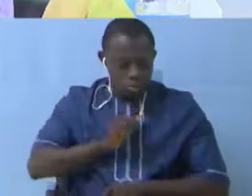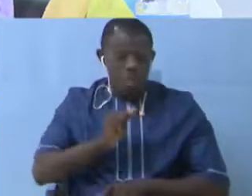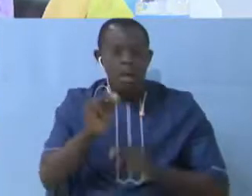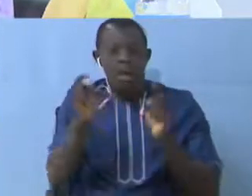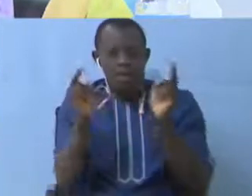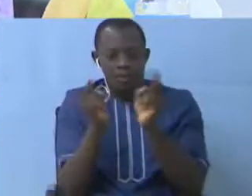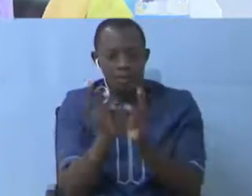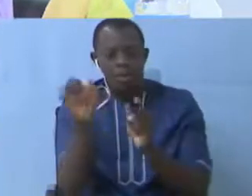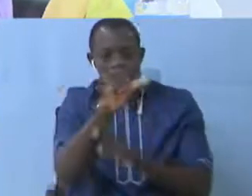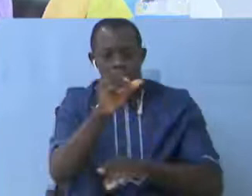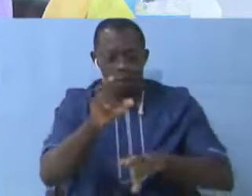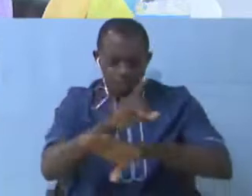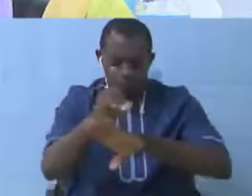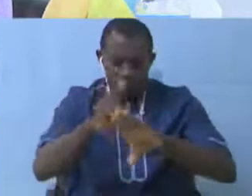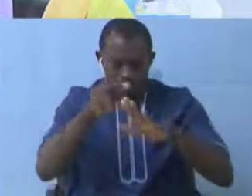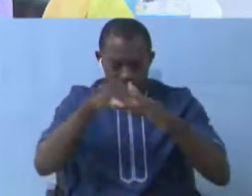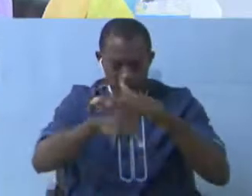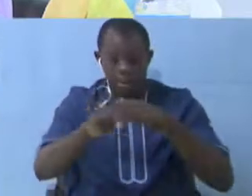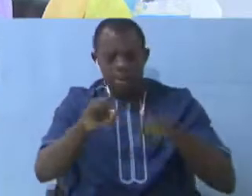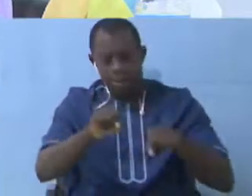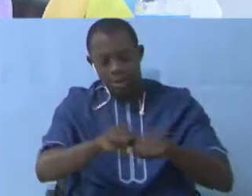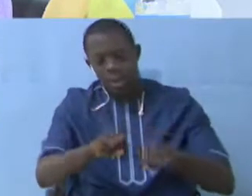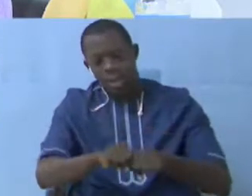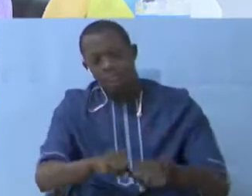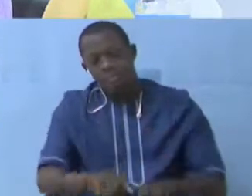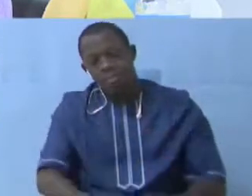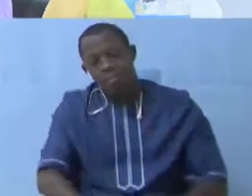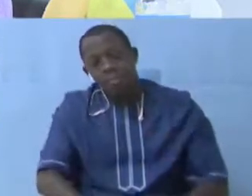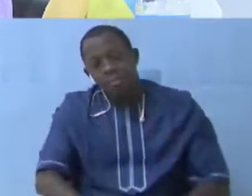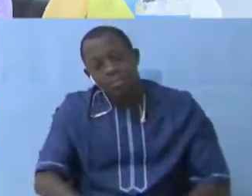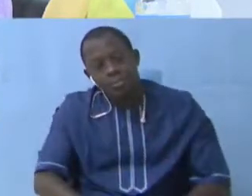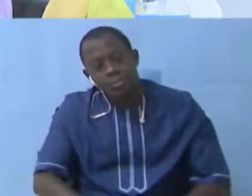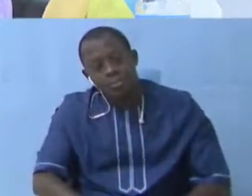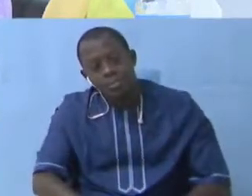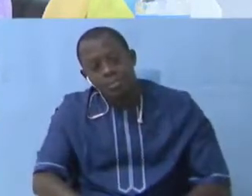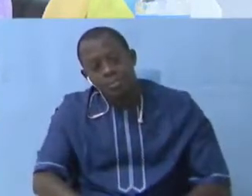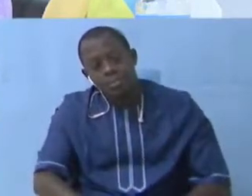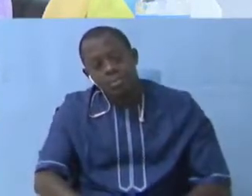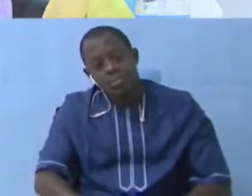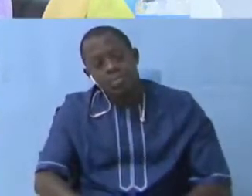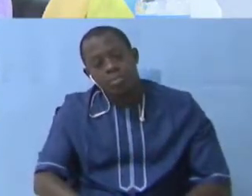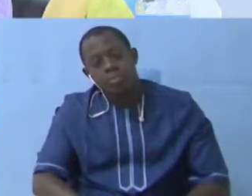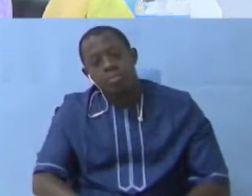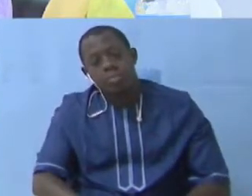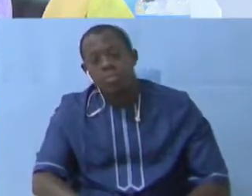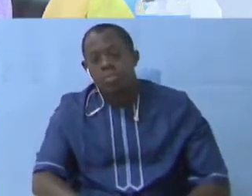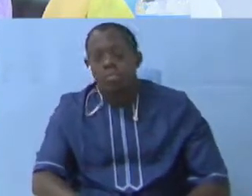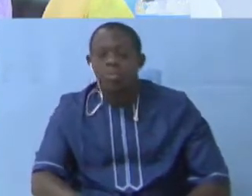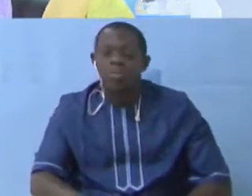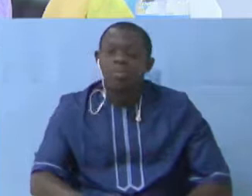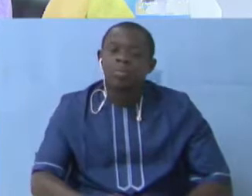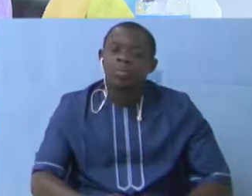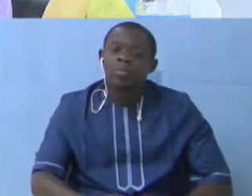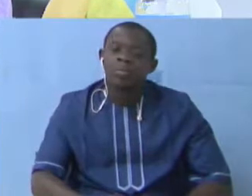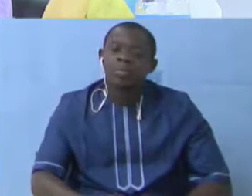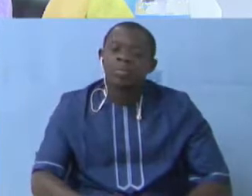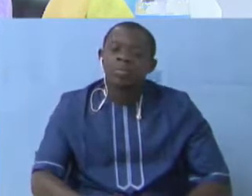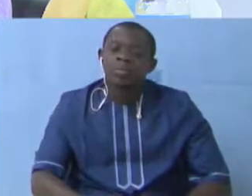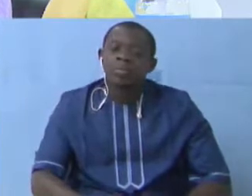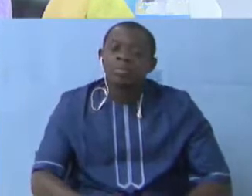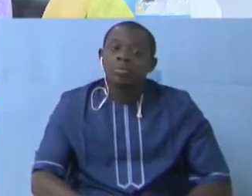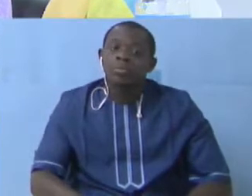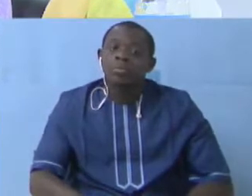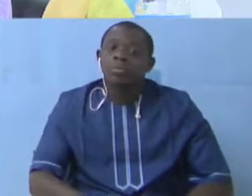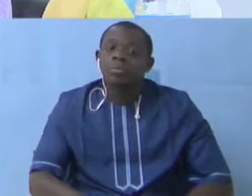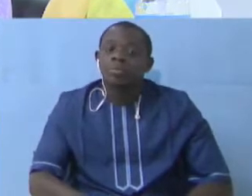Senegal. Jamono bi nga xamee ne génn na nag ci kaso te tamit mu ngi nëbbatu na sa Sénégal ci la ñu ñu dal di taseeg